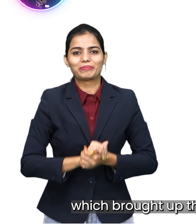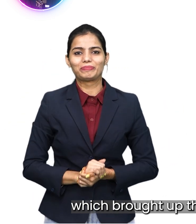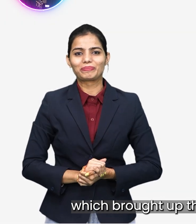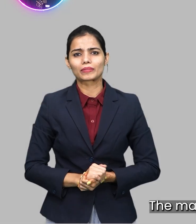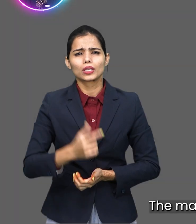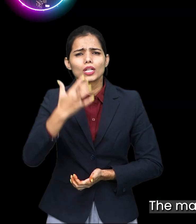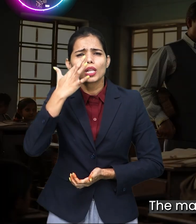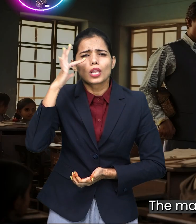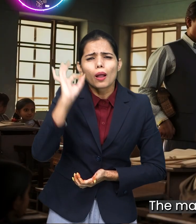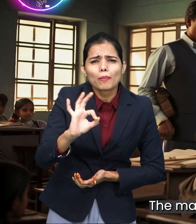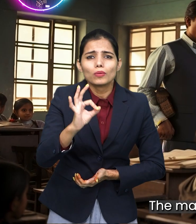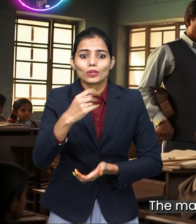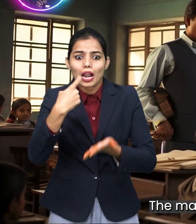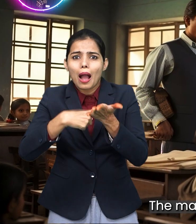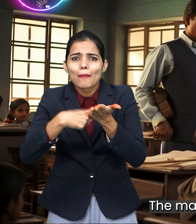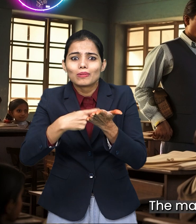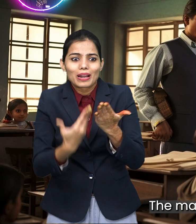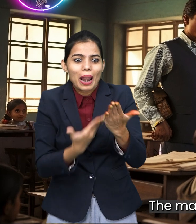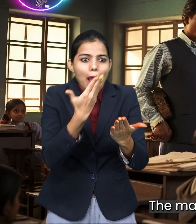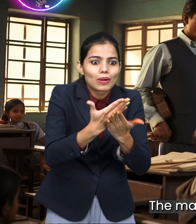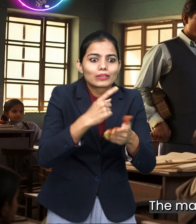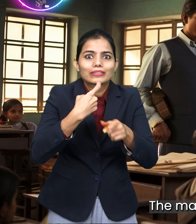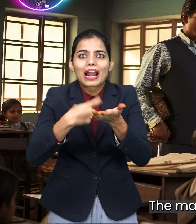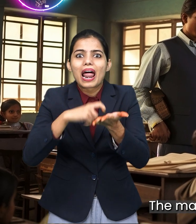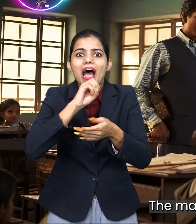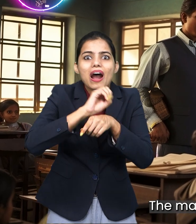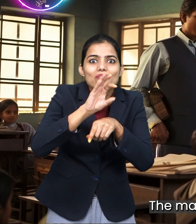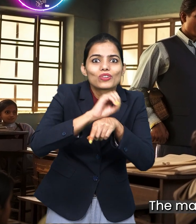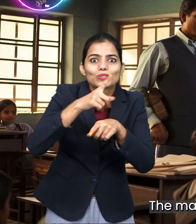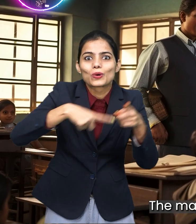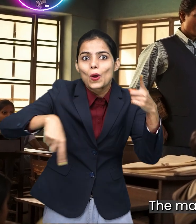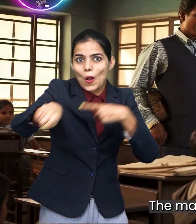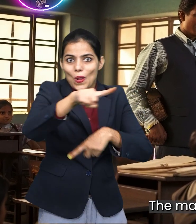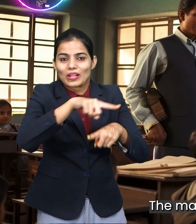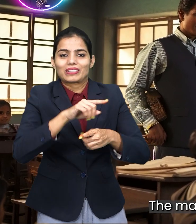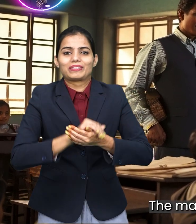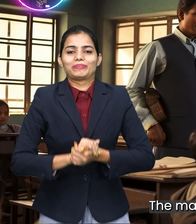needs. The major recommendations are